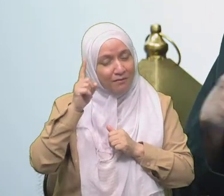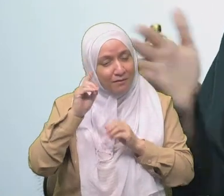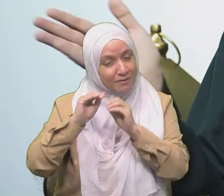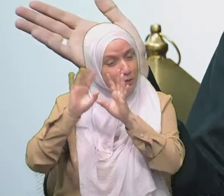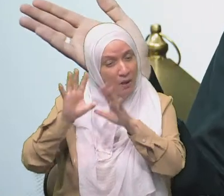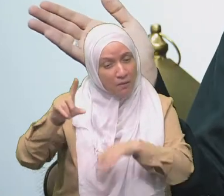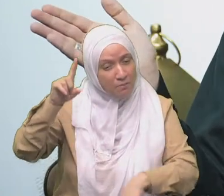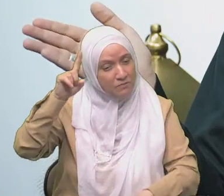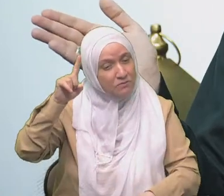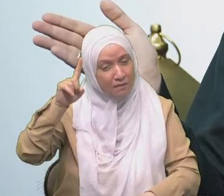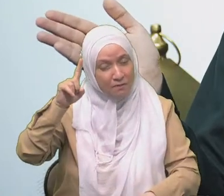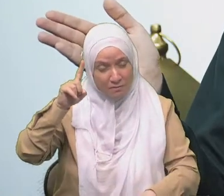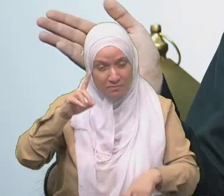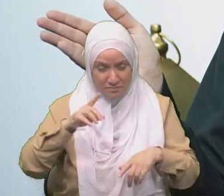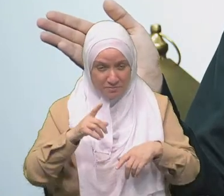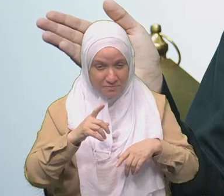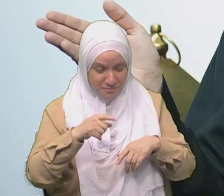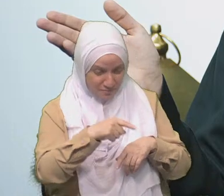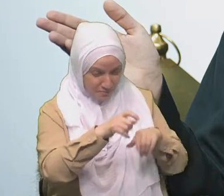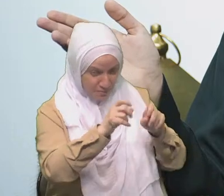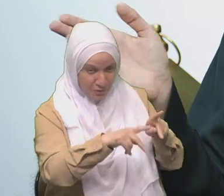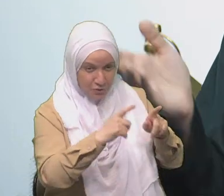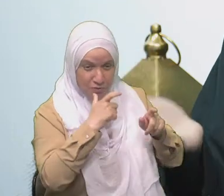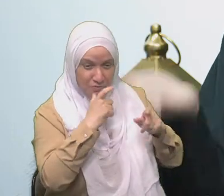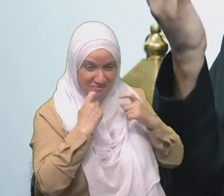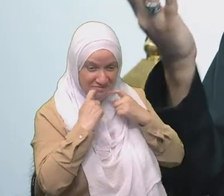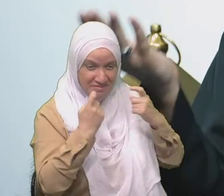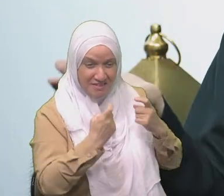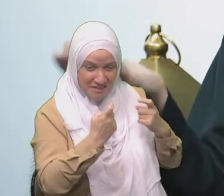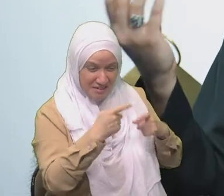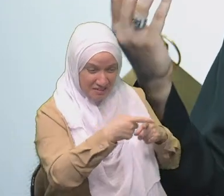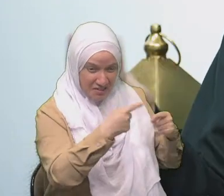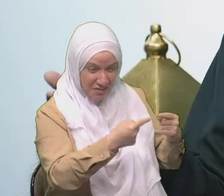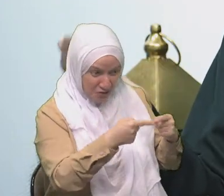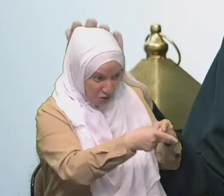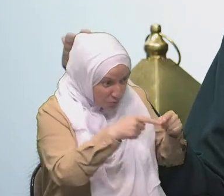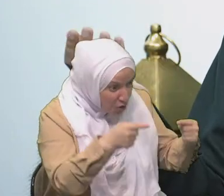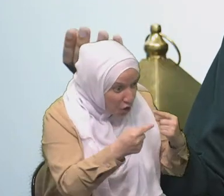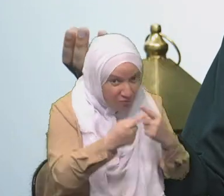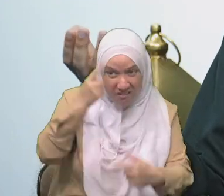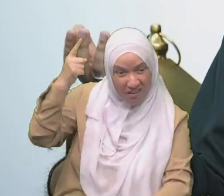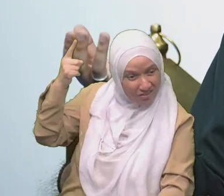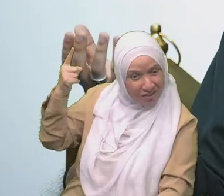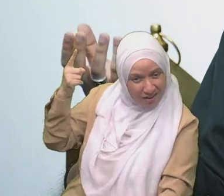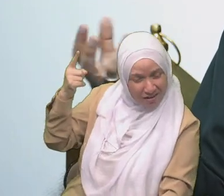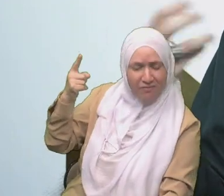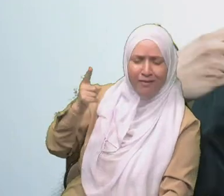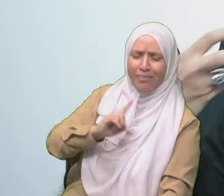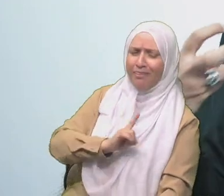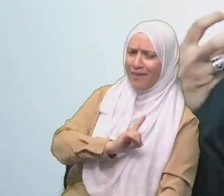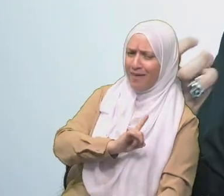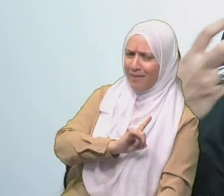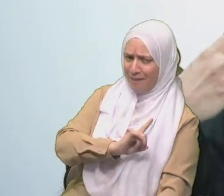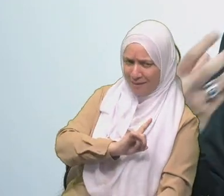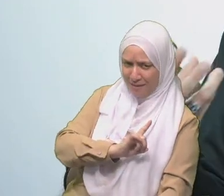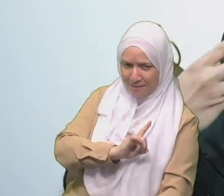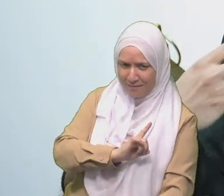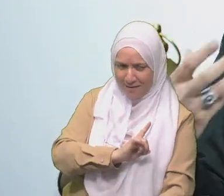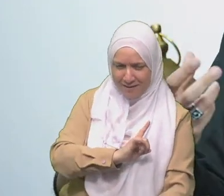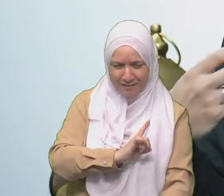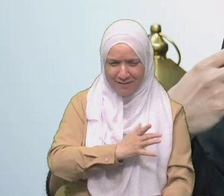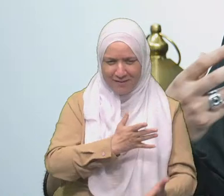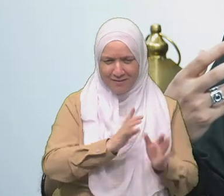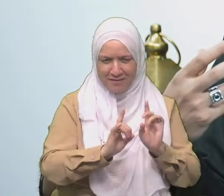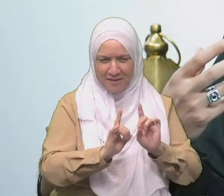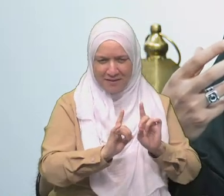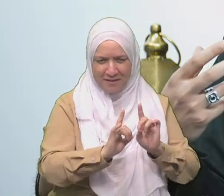He benefited by your repentance. Right? It doesn't harm or benefit Allah subhanahu wa ta'ala. So, you know, we hold hard feelings